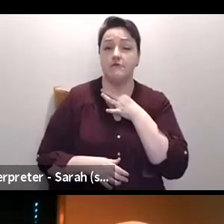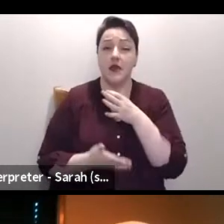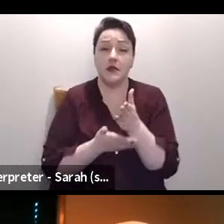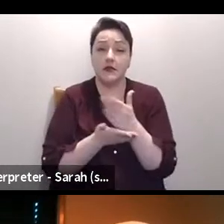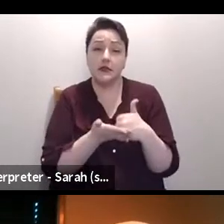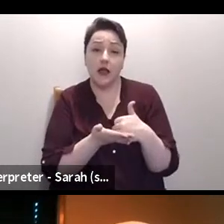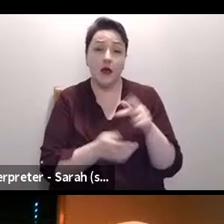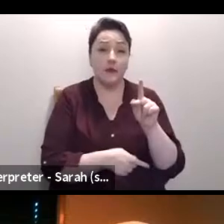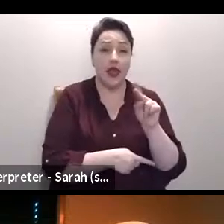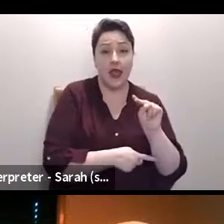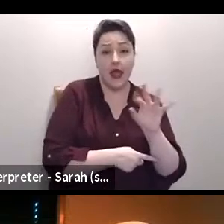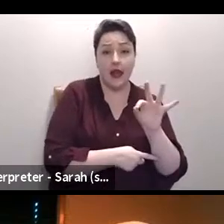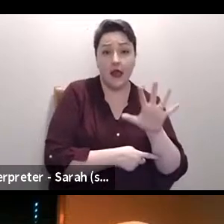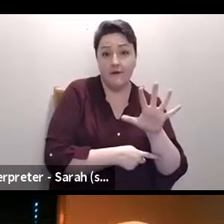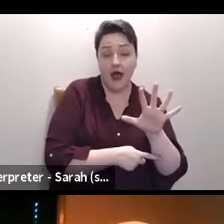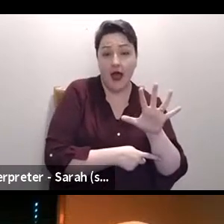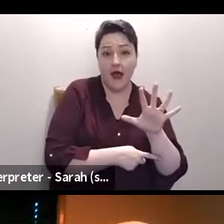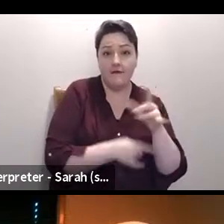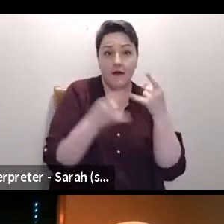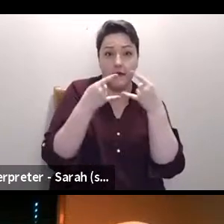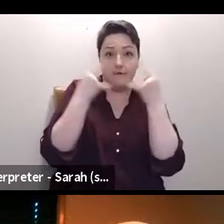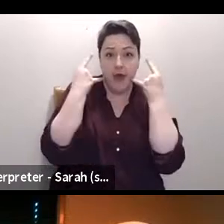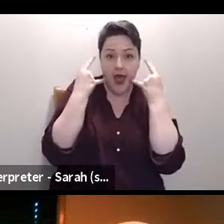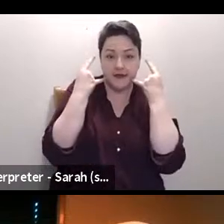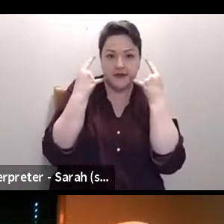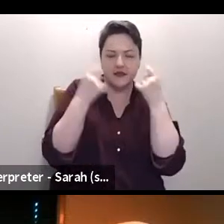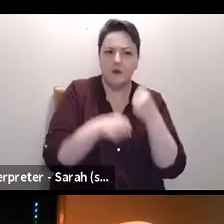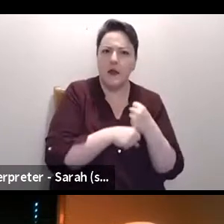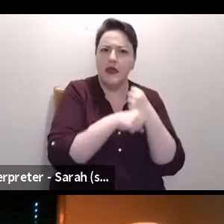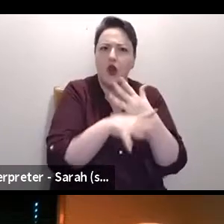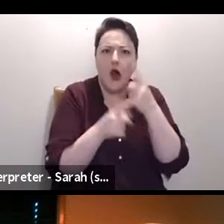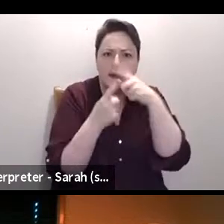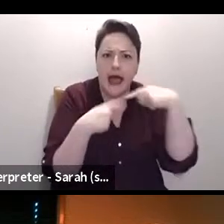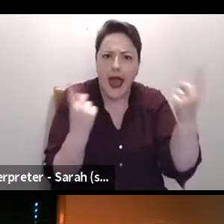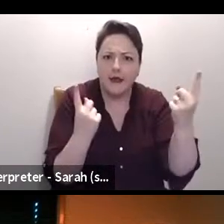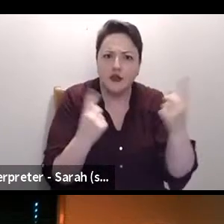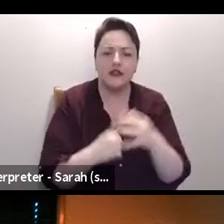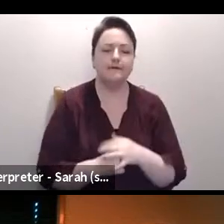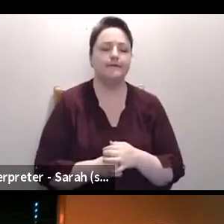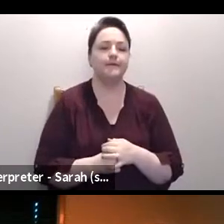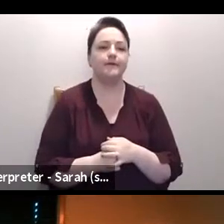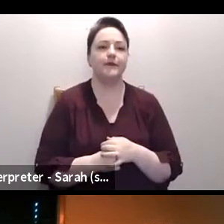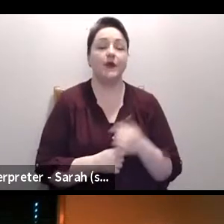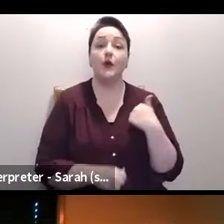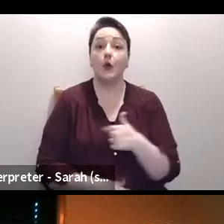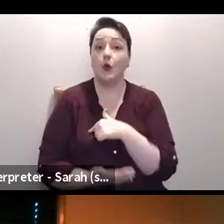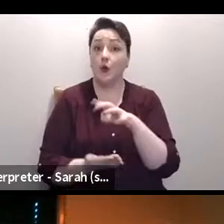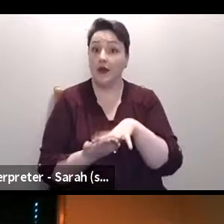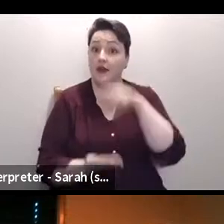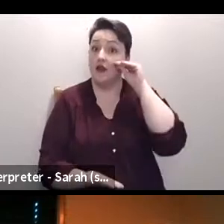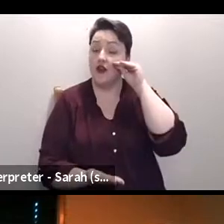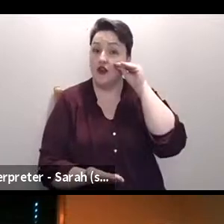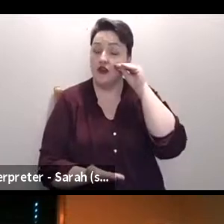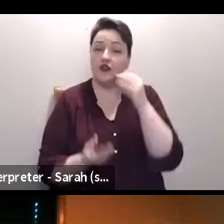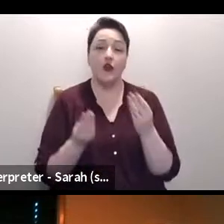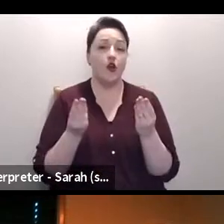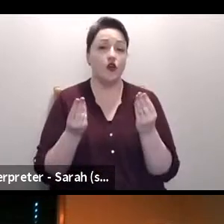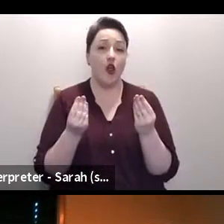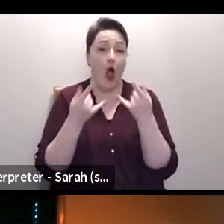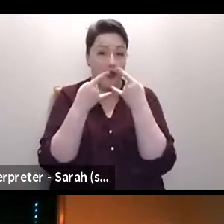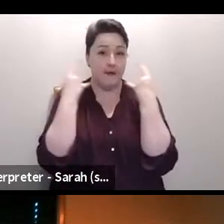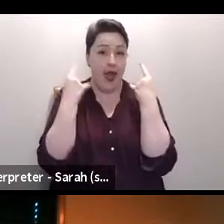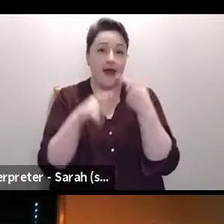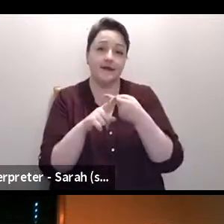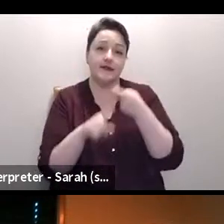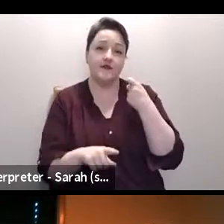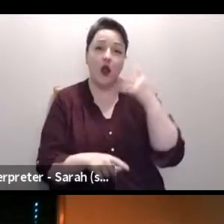masks sort of sparked an allergic reaction or not. But we found that the cloth masks that are being delivered through the federal